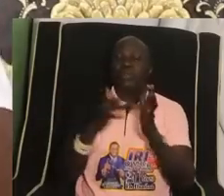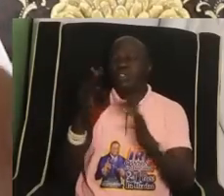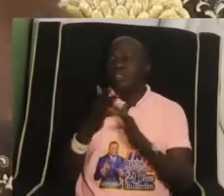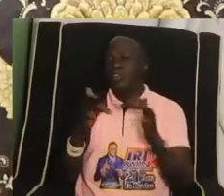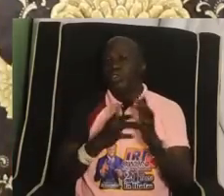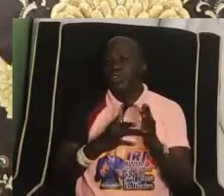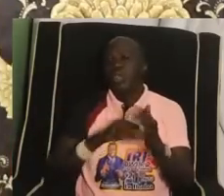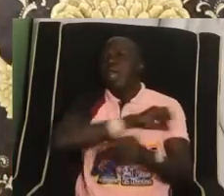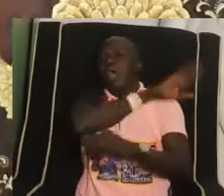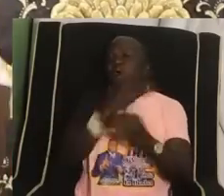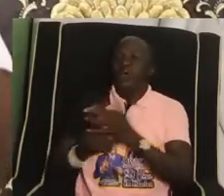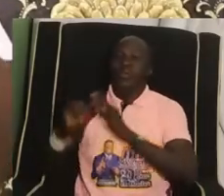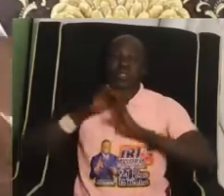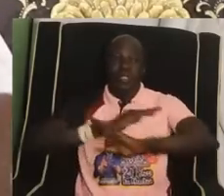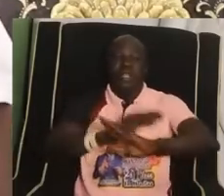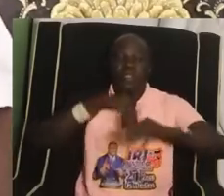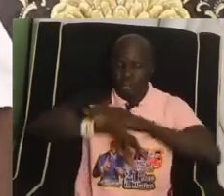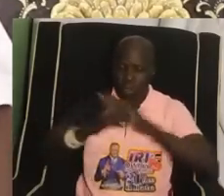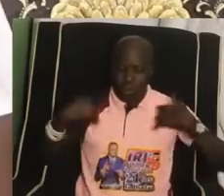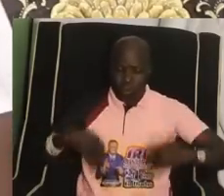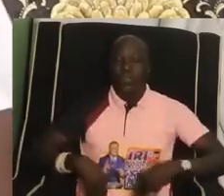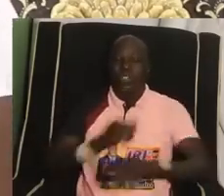of Jesus. I said you want it pa lara re.